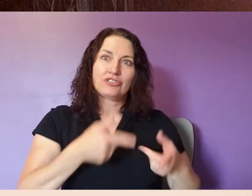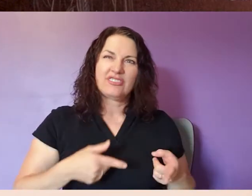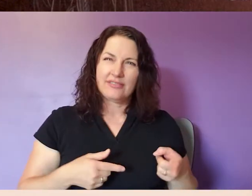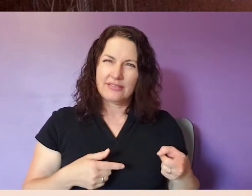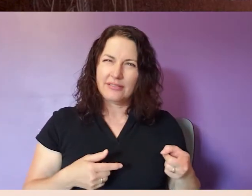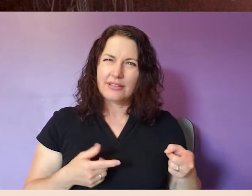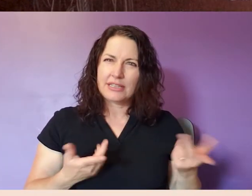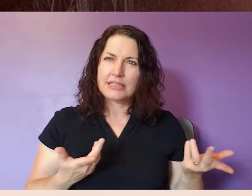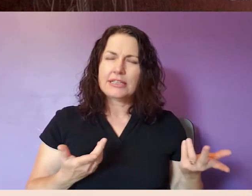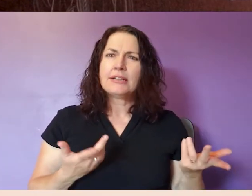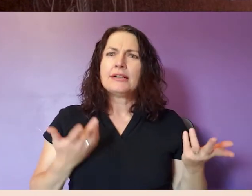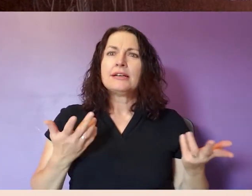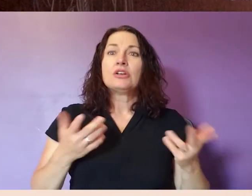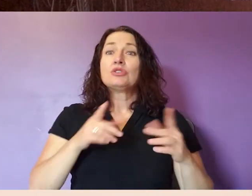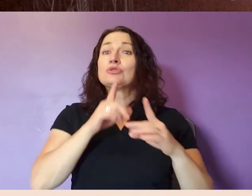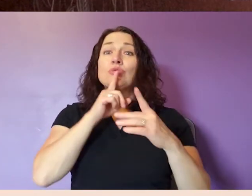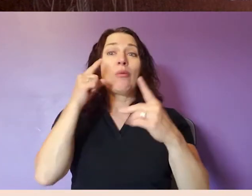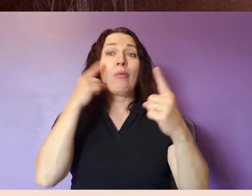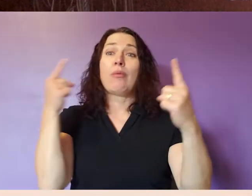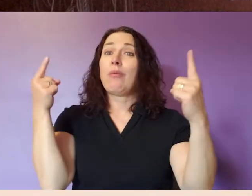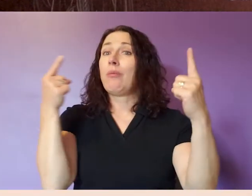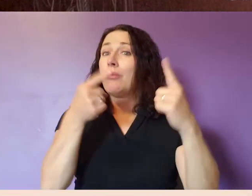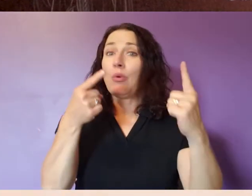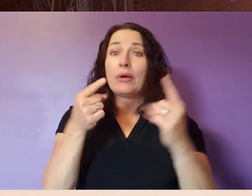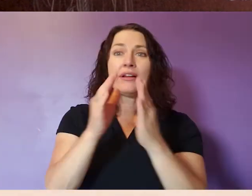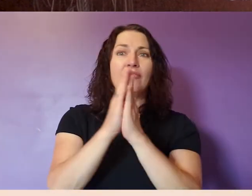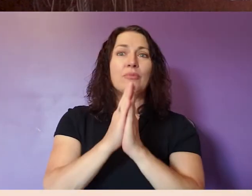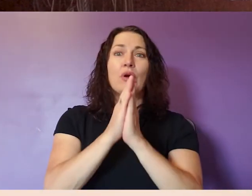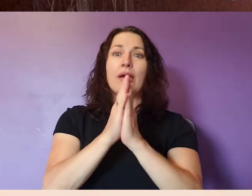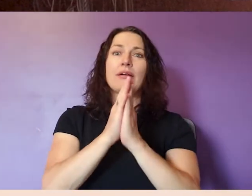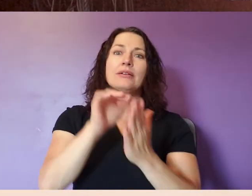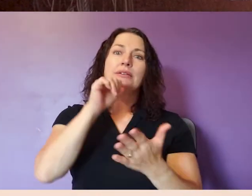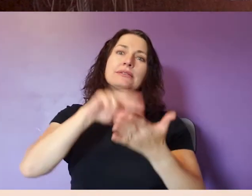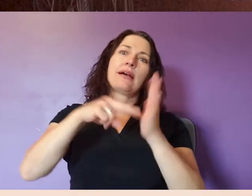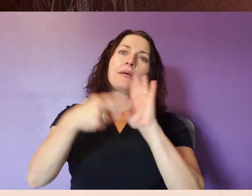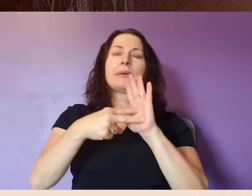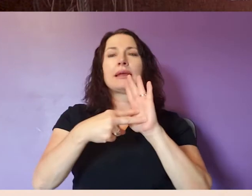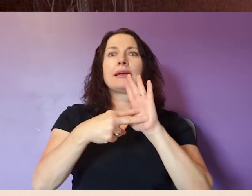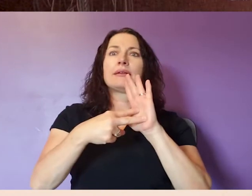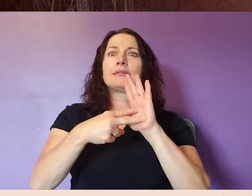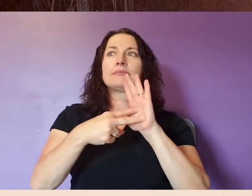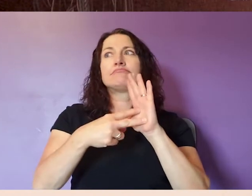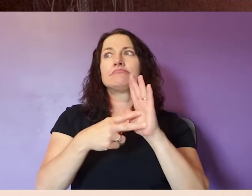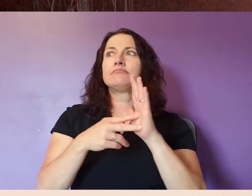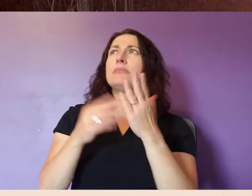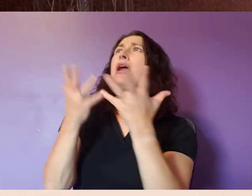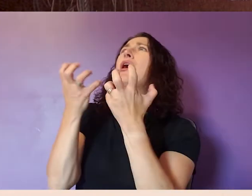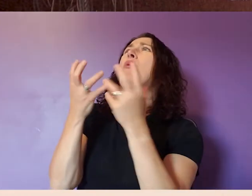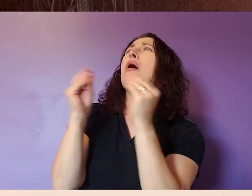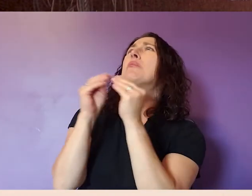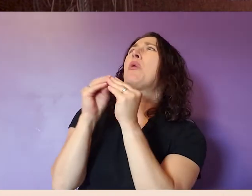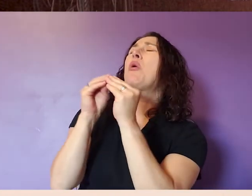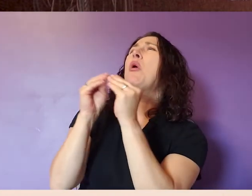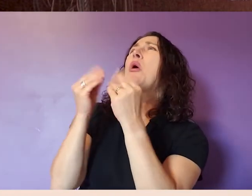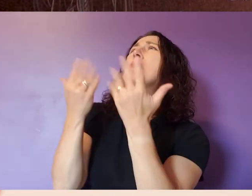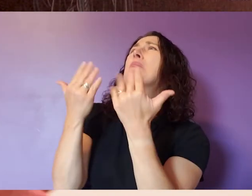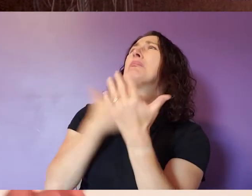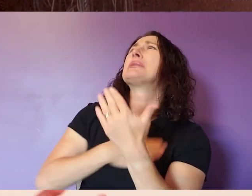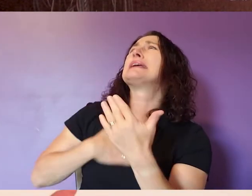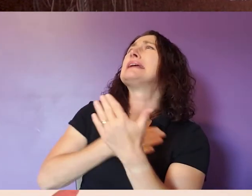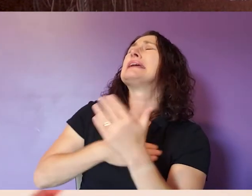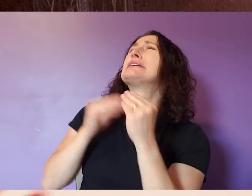that the object of prayer is not more pleased but that we be